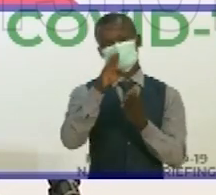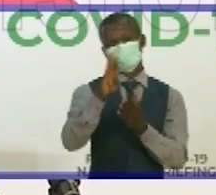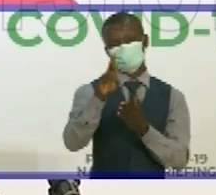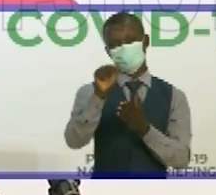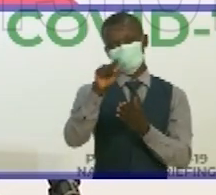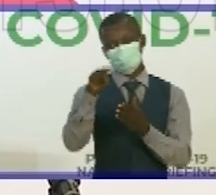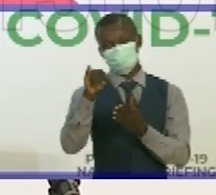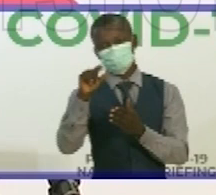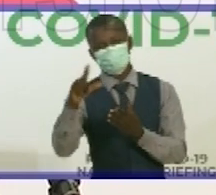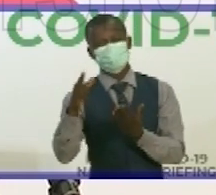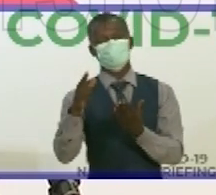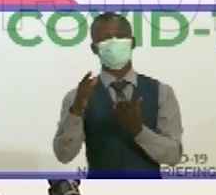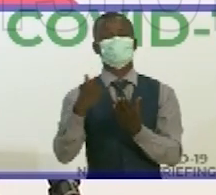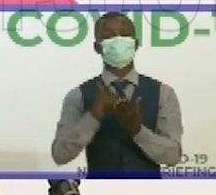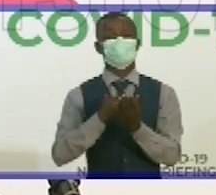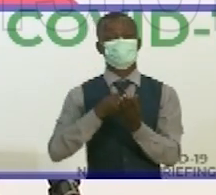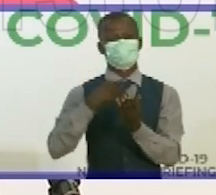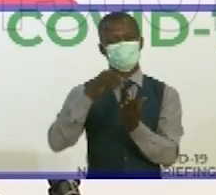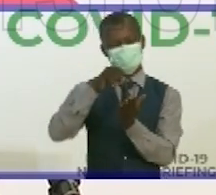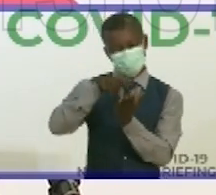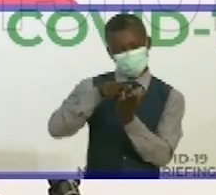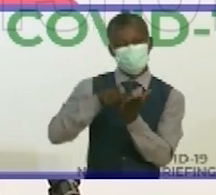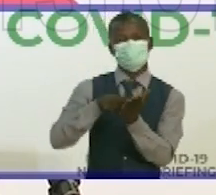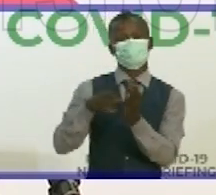of countries that have recorded over 1 million cases.